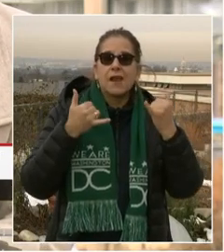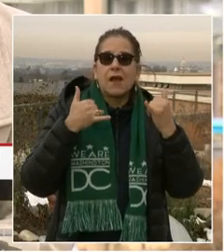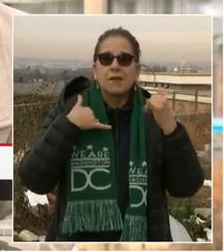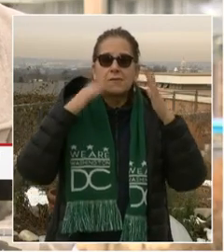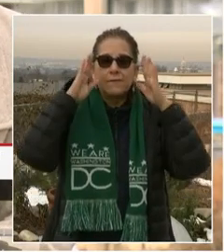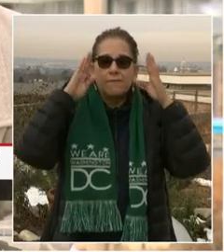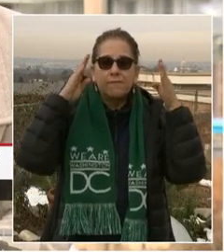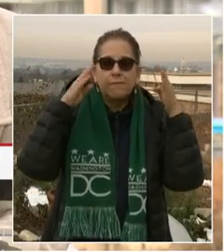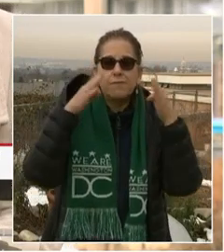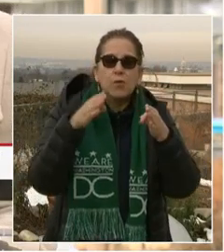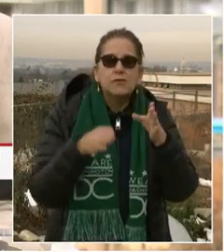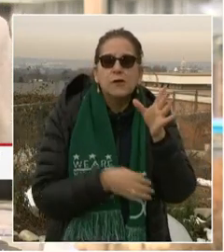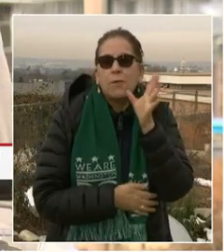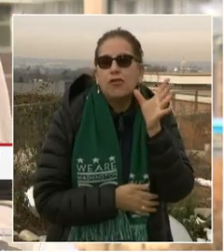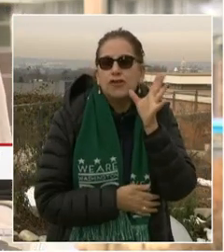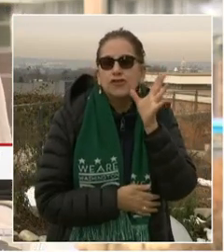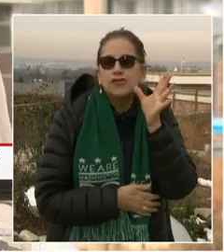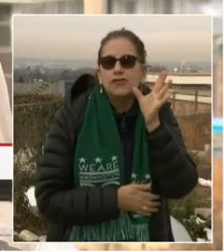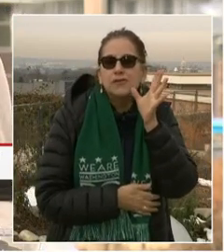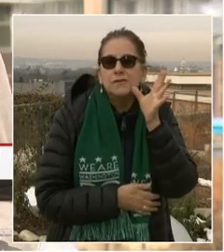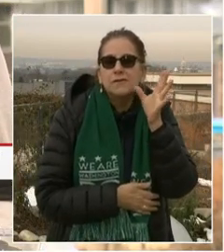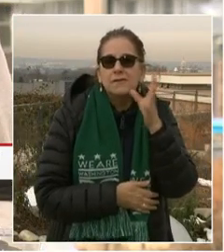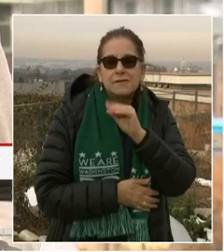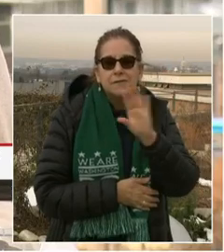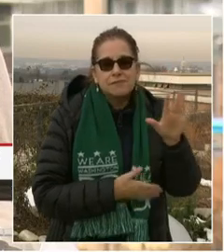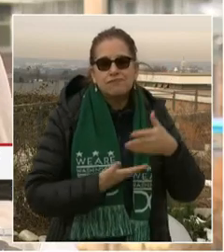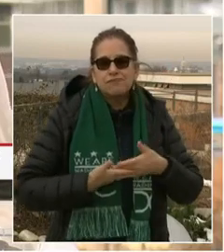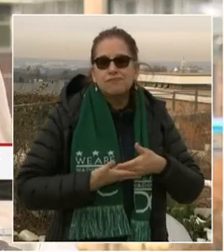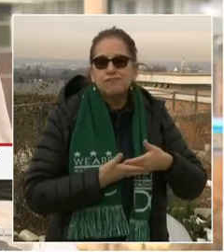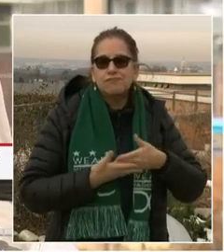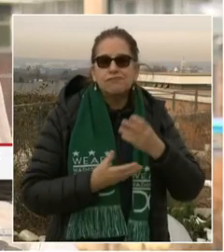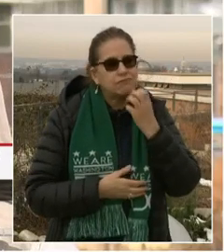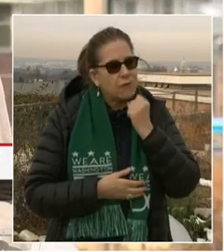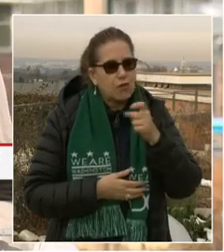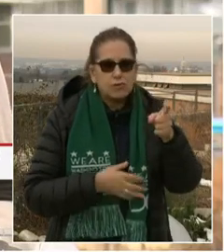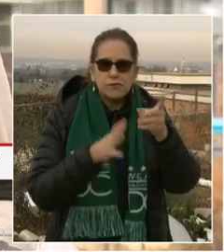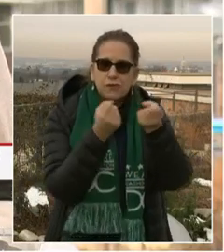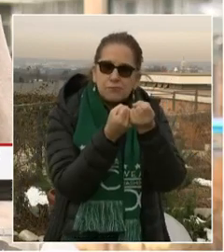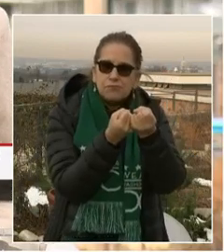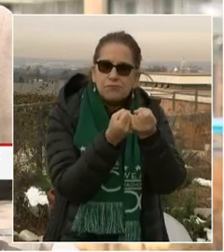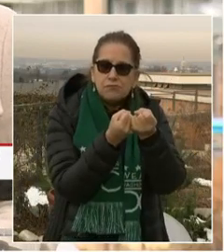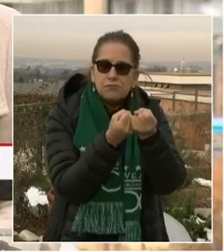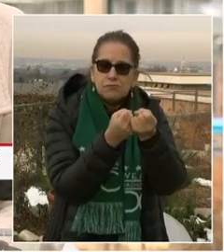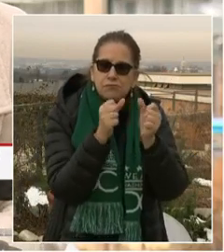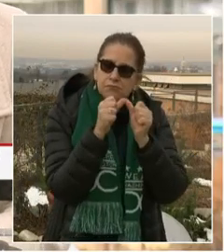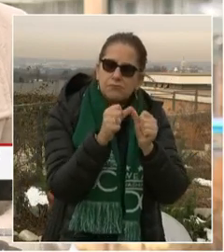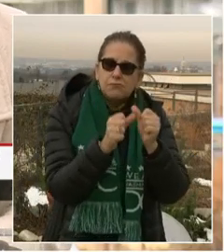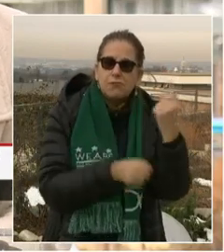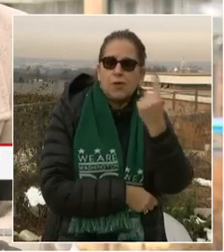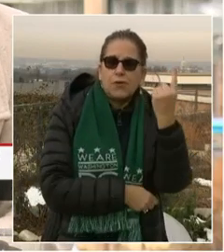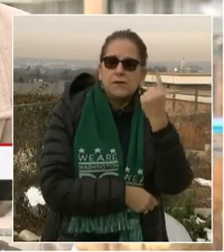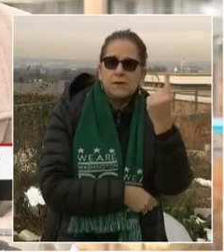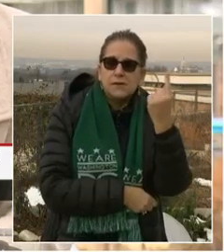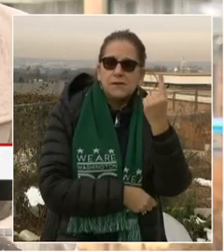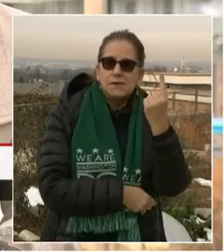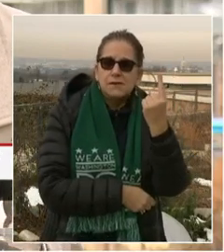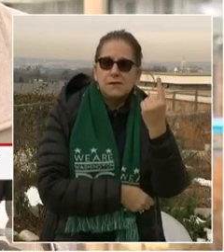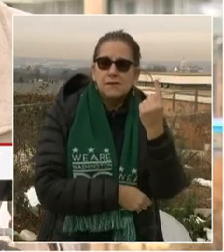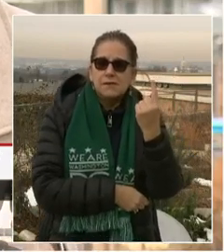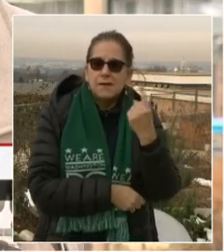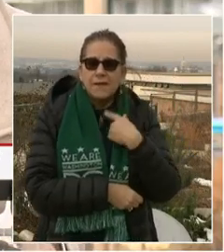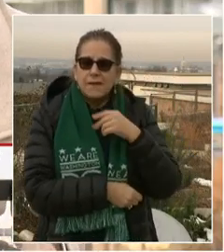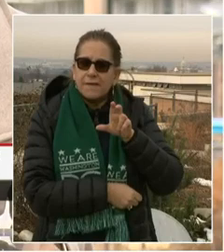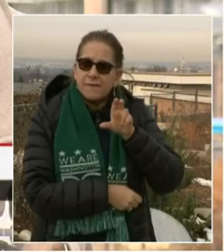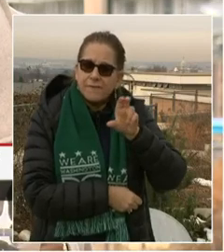we know that one of those critical ways is addressing economic equity through programs and investments like this.